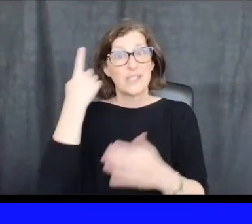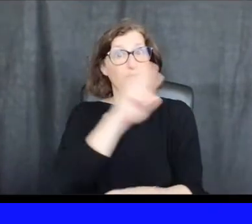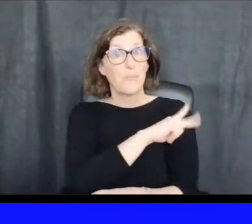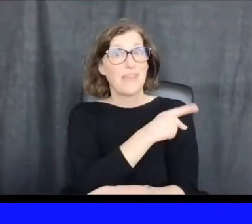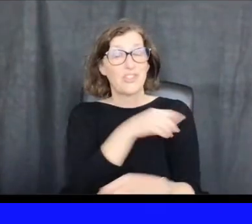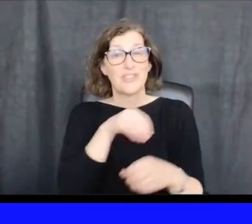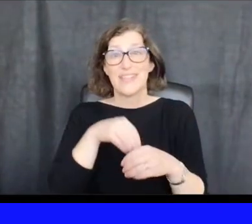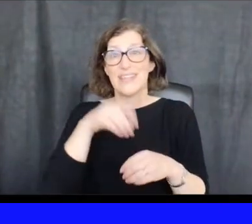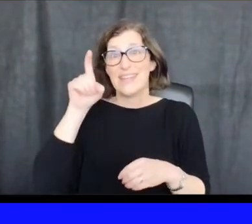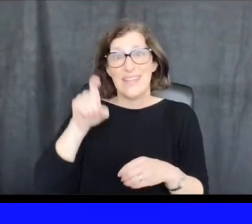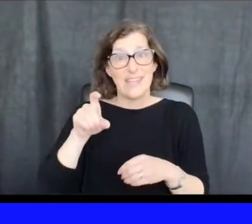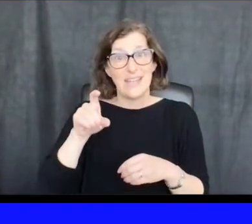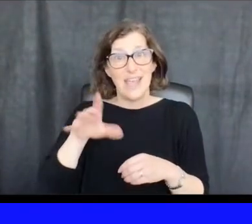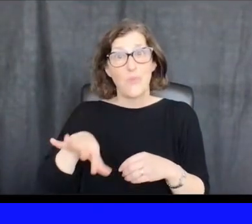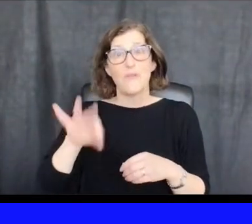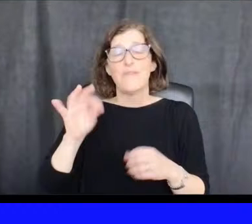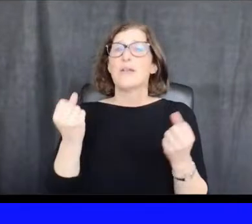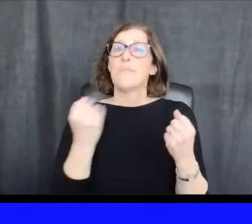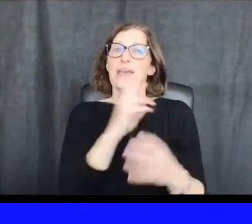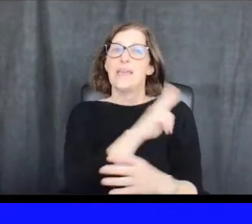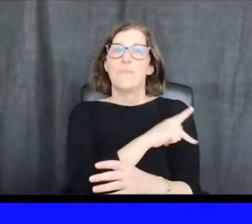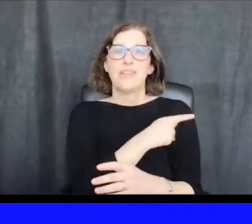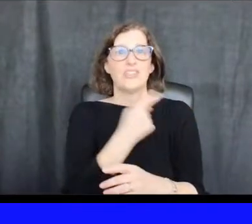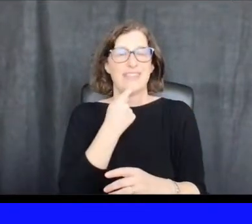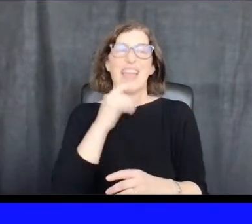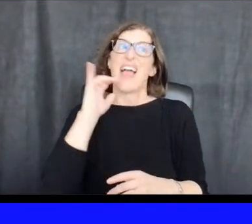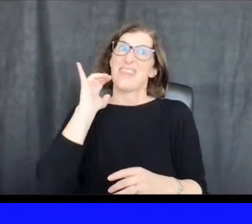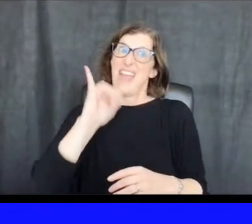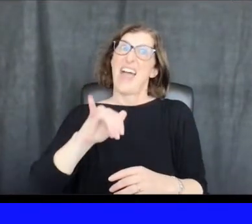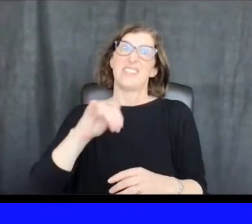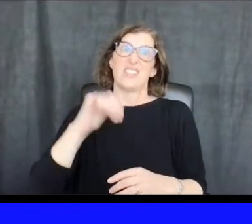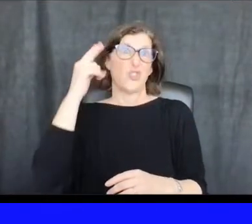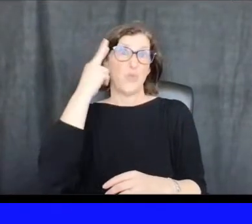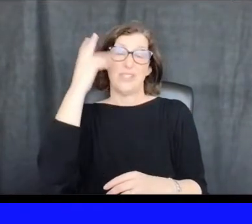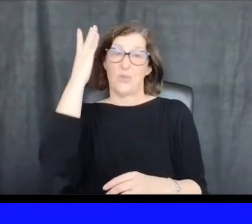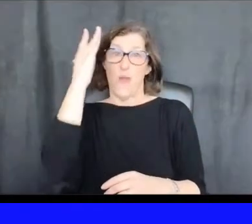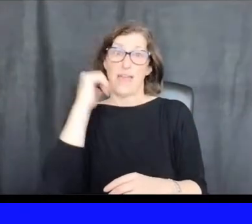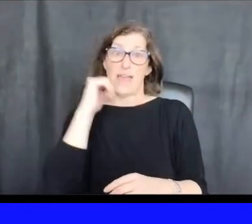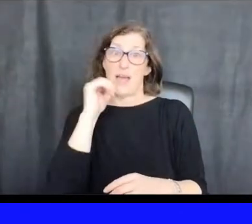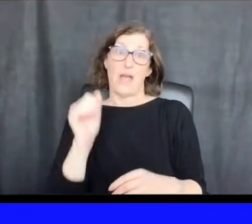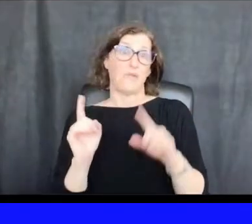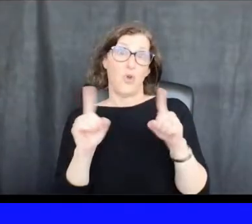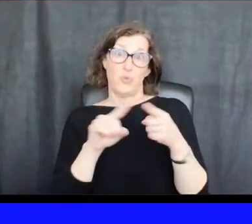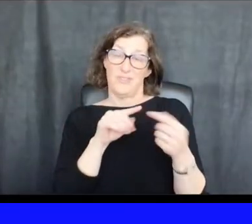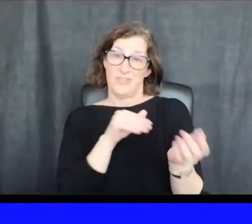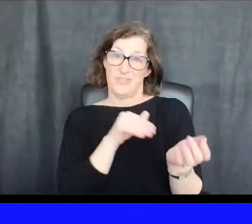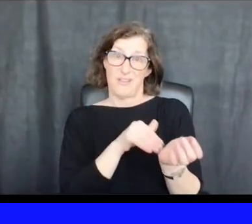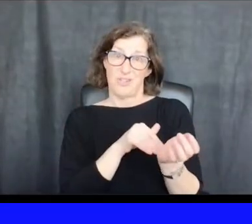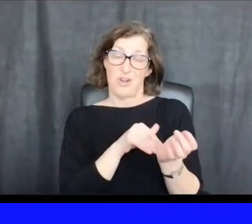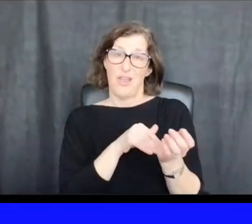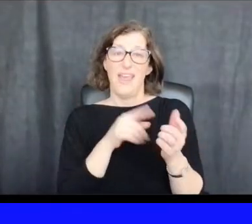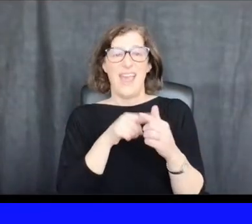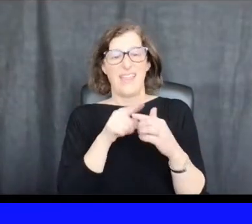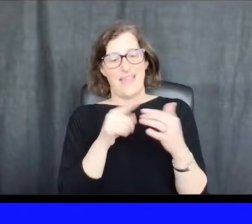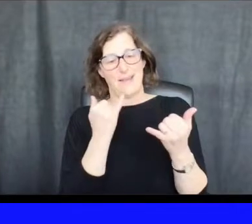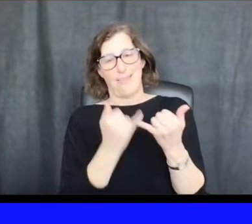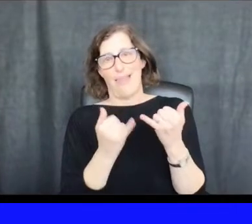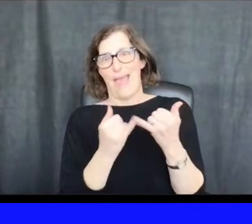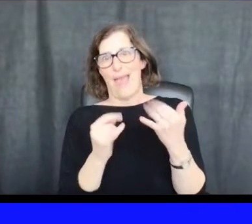So this goes into a little more depth about what we engaged in for the fourth quarter. Every single patient in that top